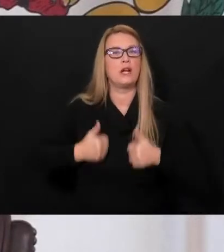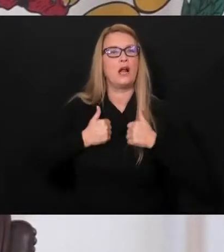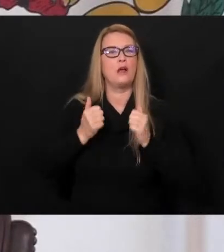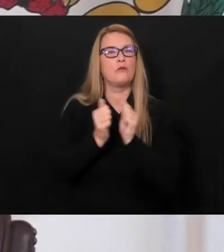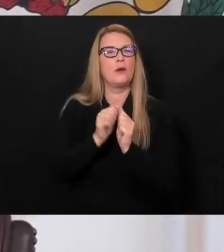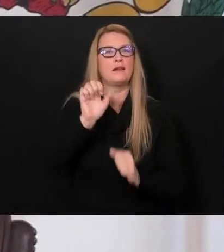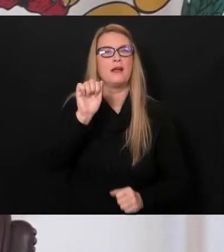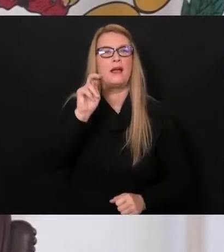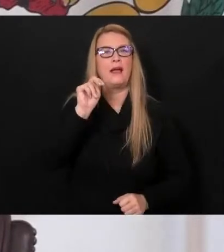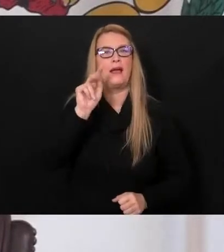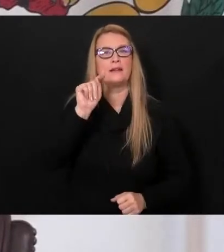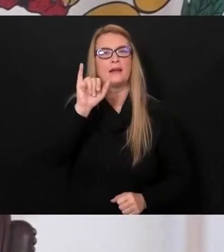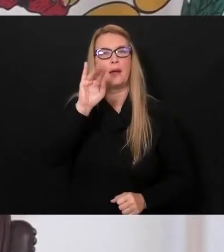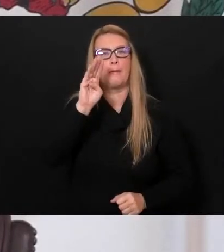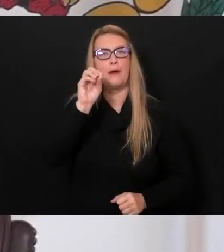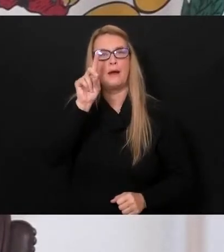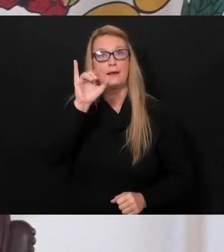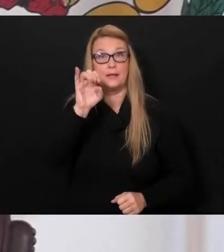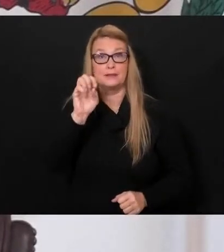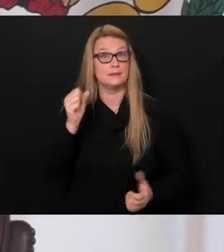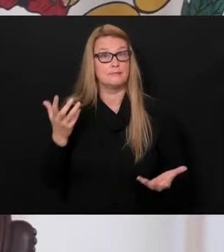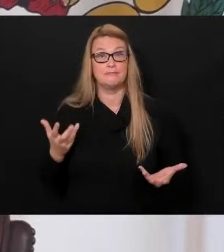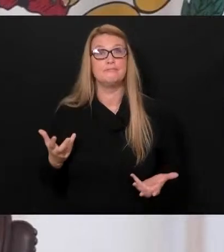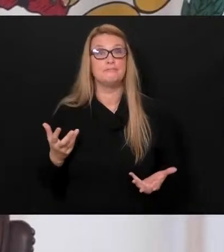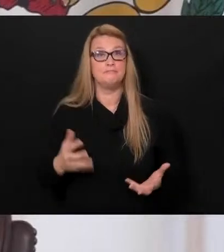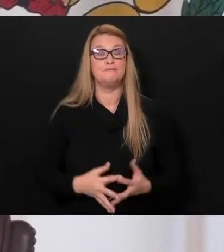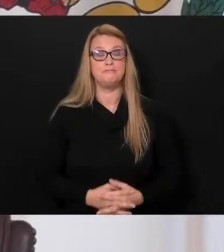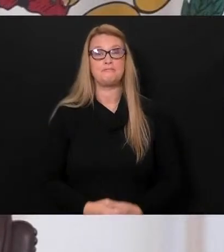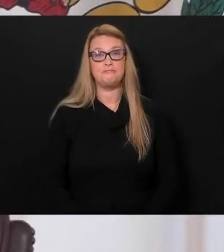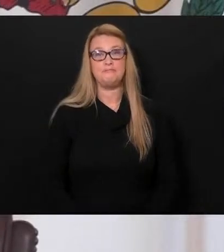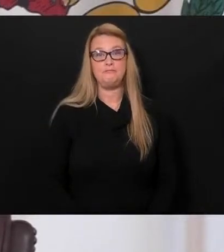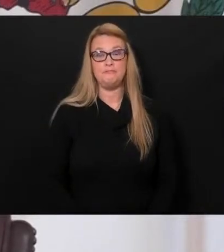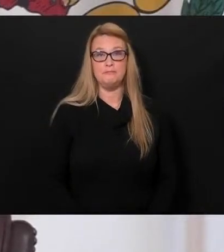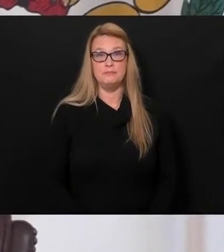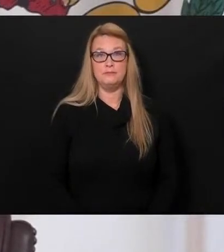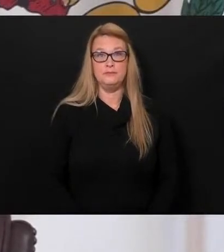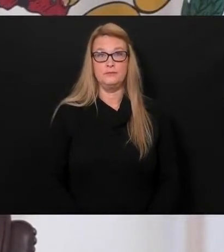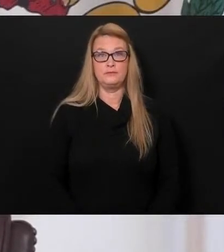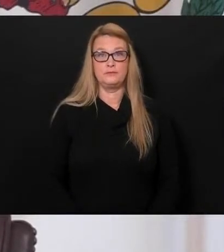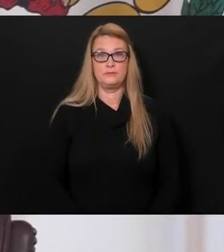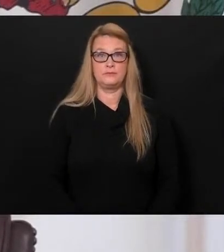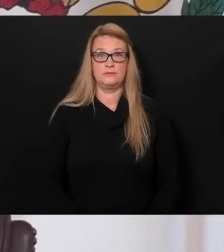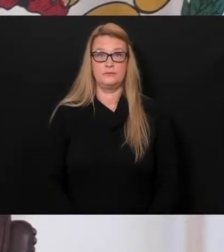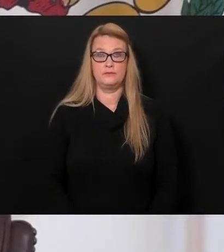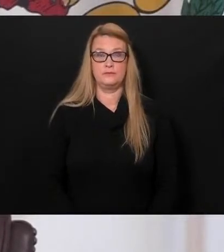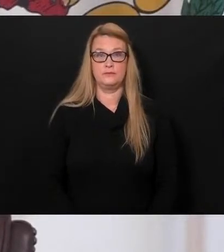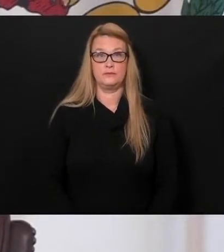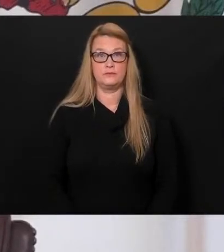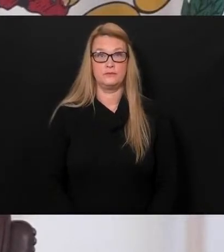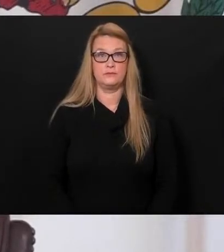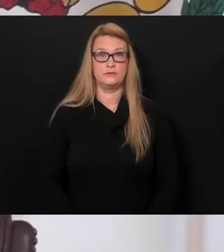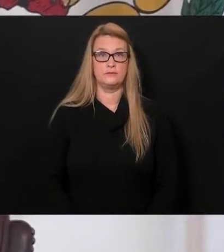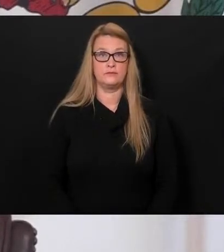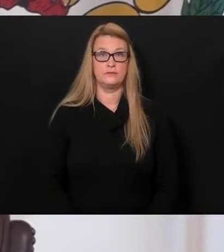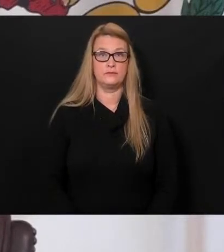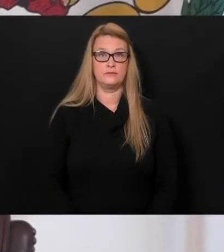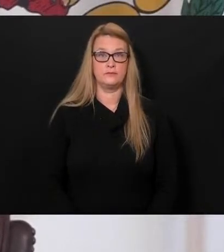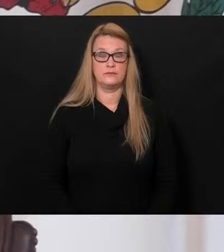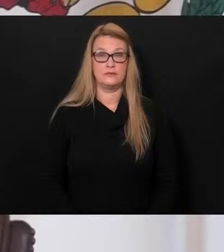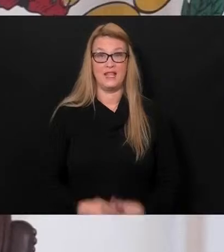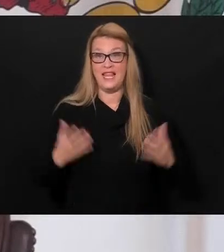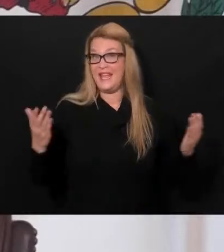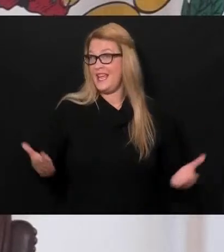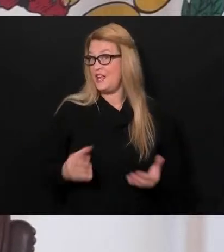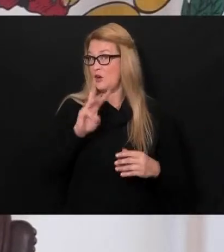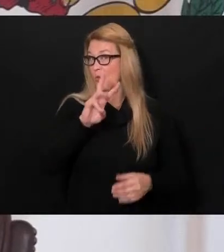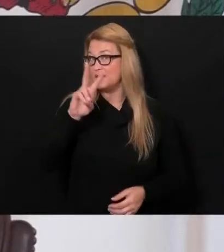That's all there is to it. You know, we hit another unbelievable milestone in West